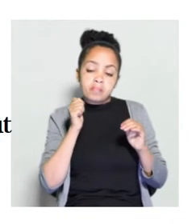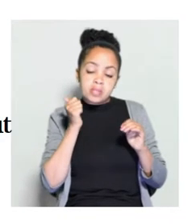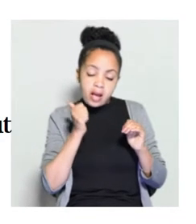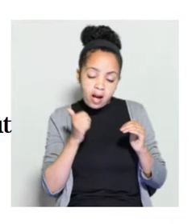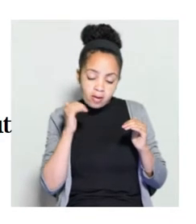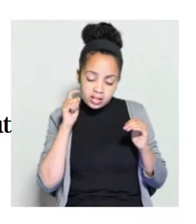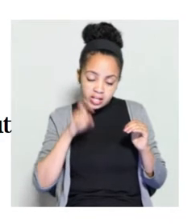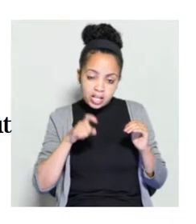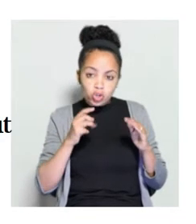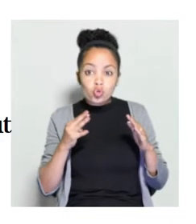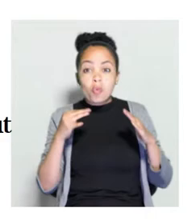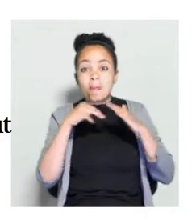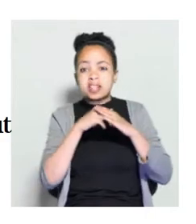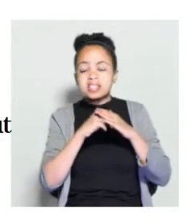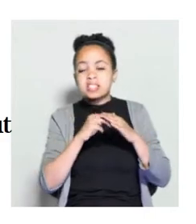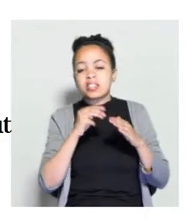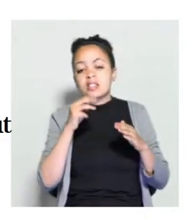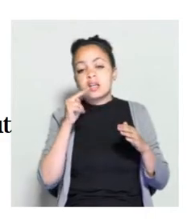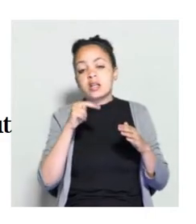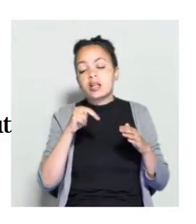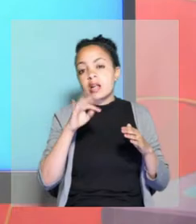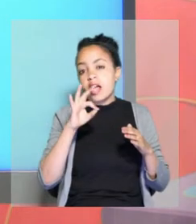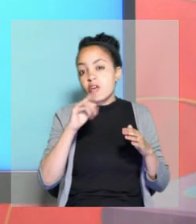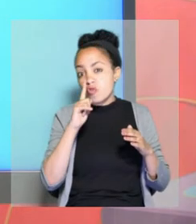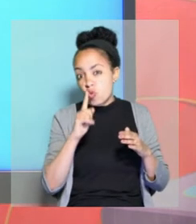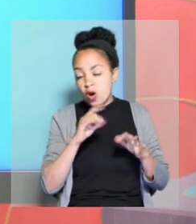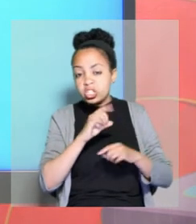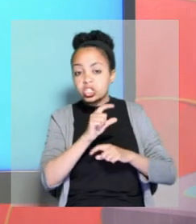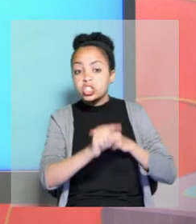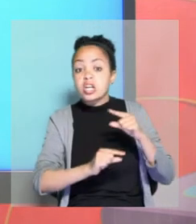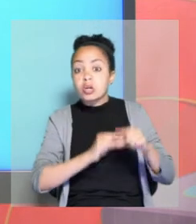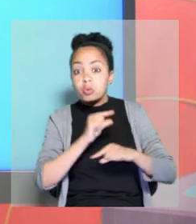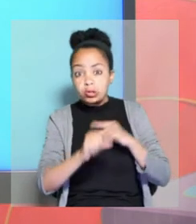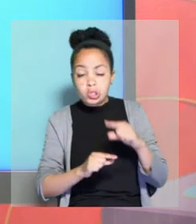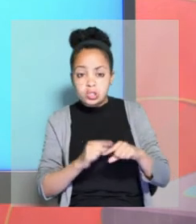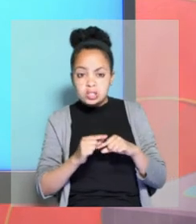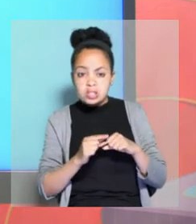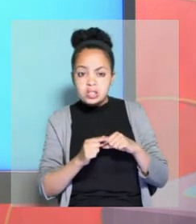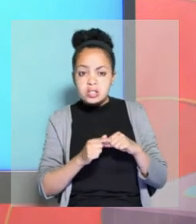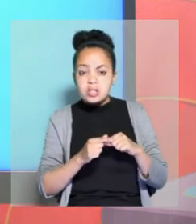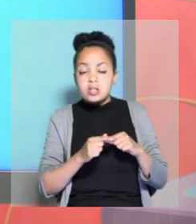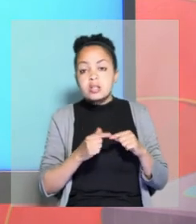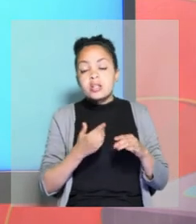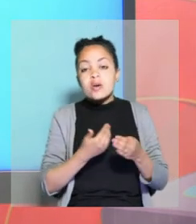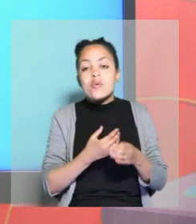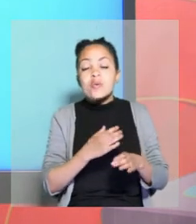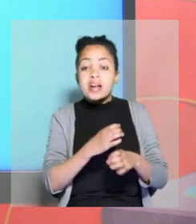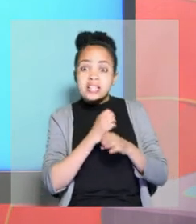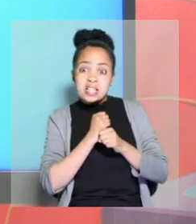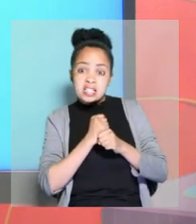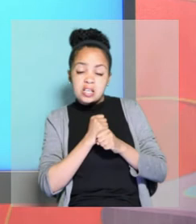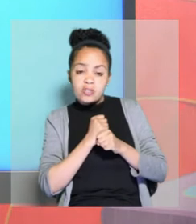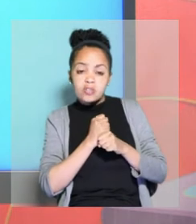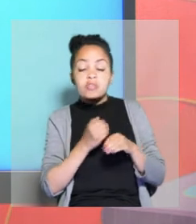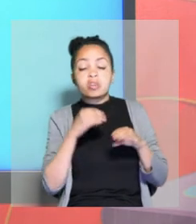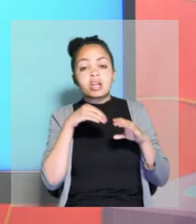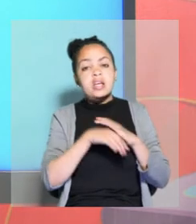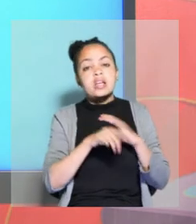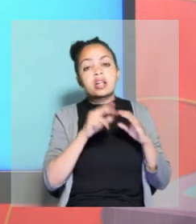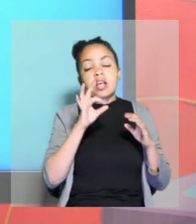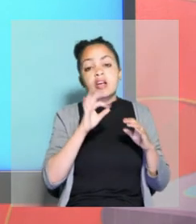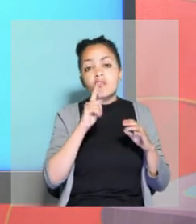generation, but can be expressed in F2 generation. Recessive character masked in F1